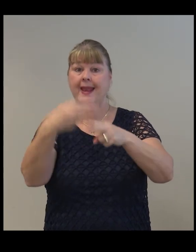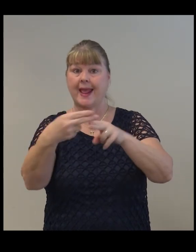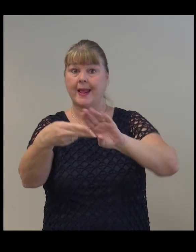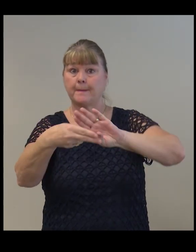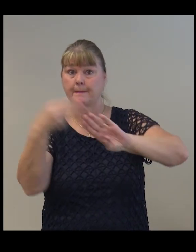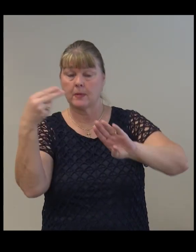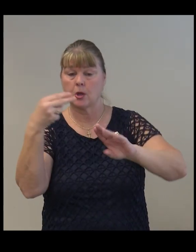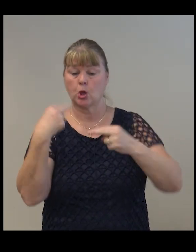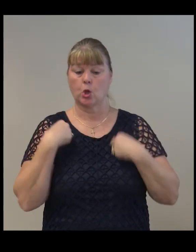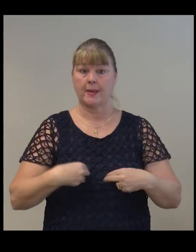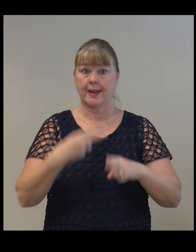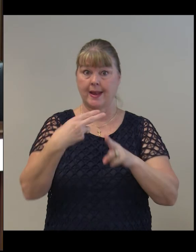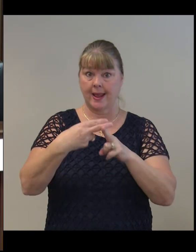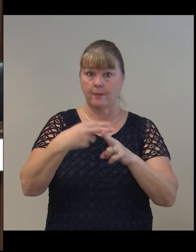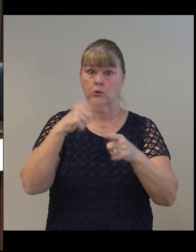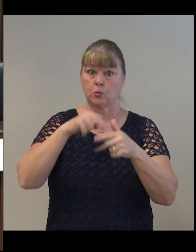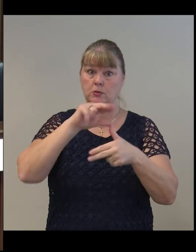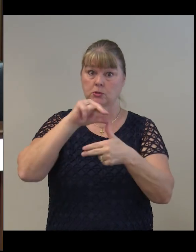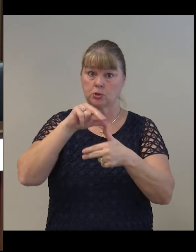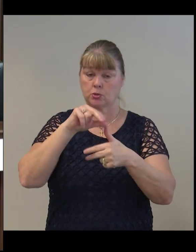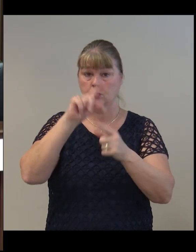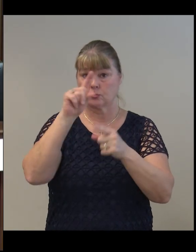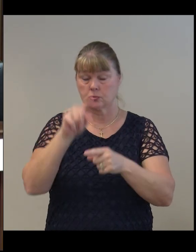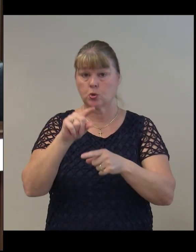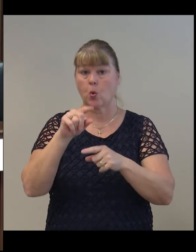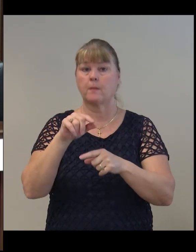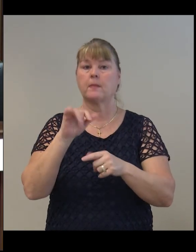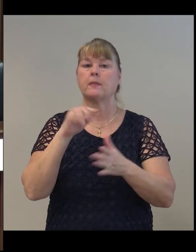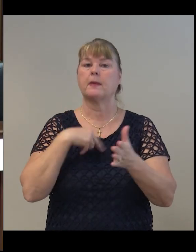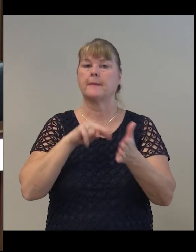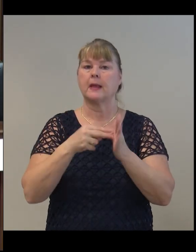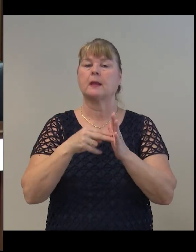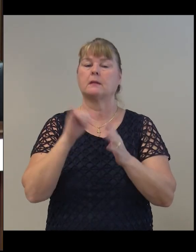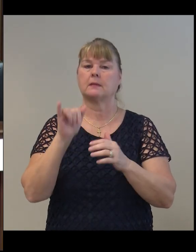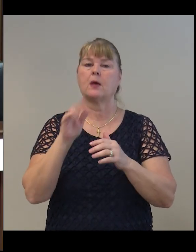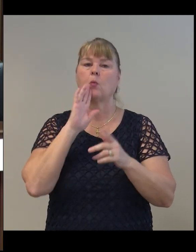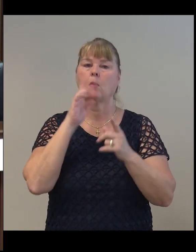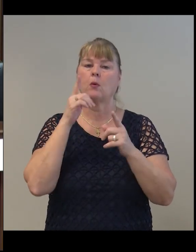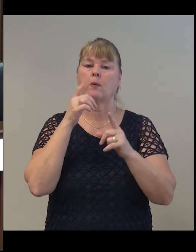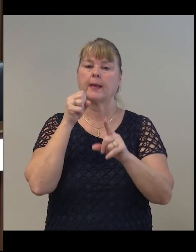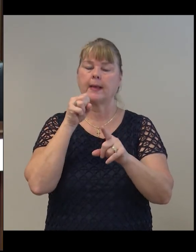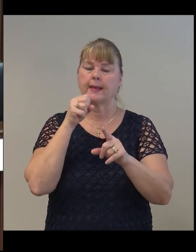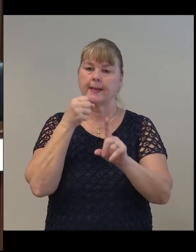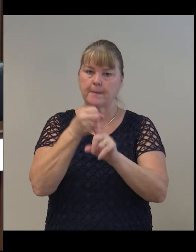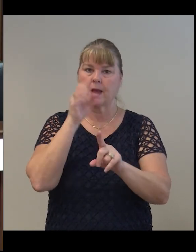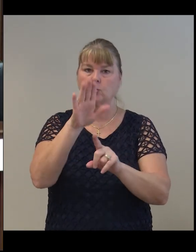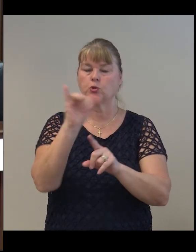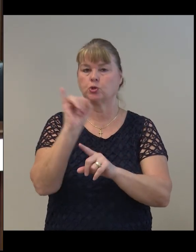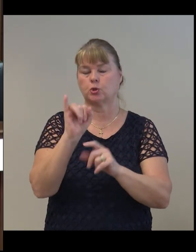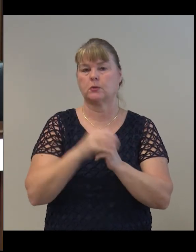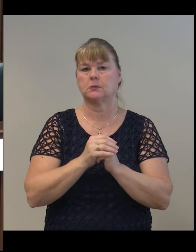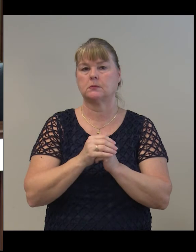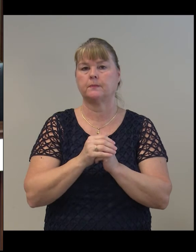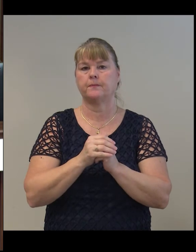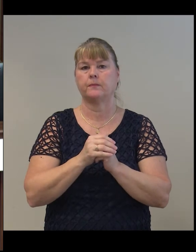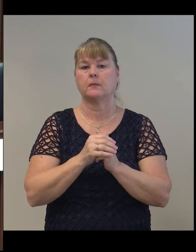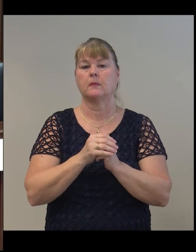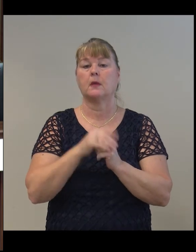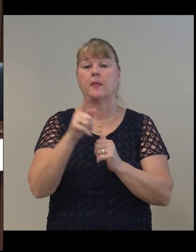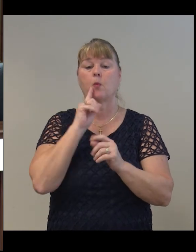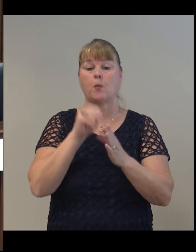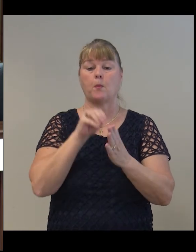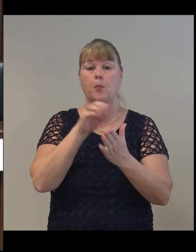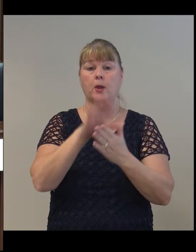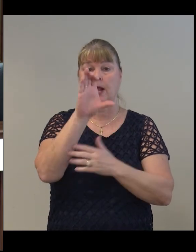actual name of a human, that's what we mean by a named storm. So sometimes insurance companies will throw